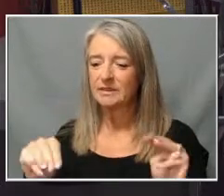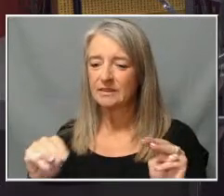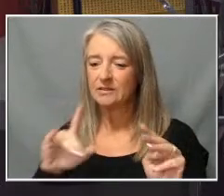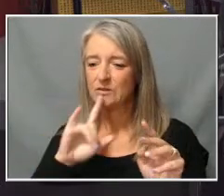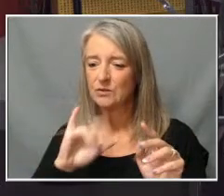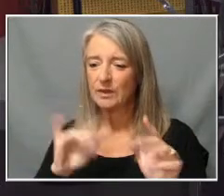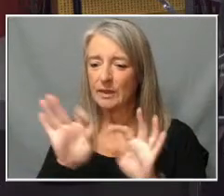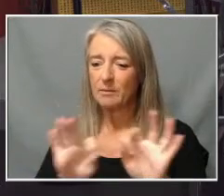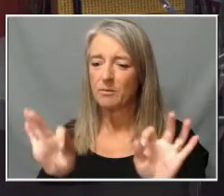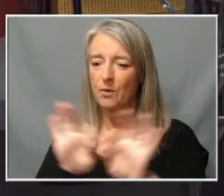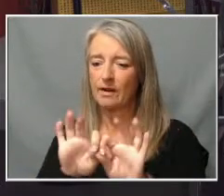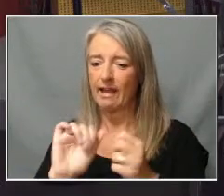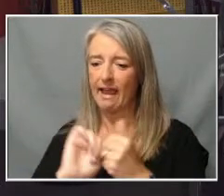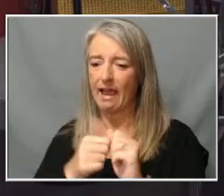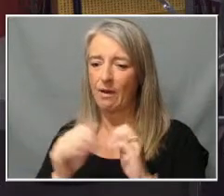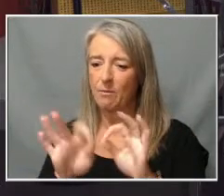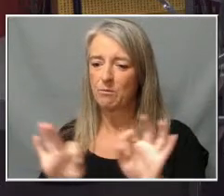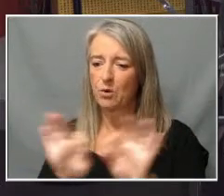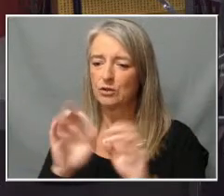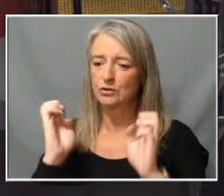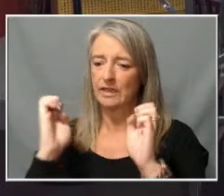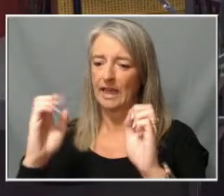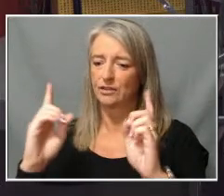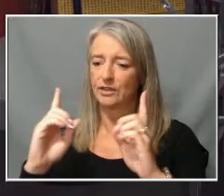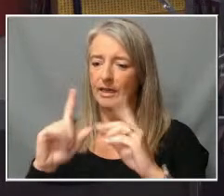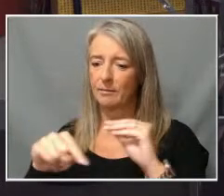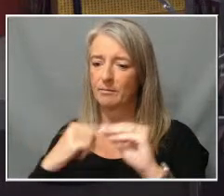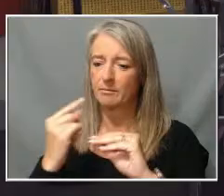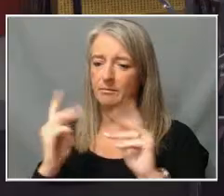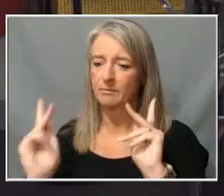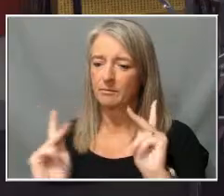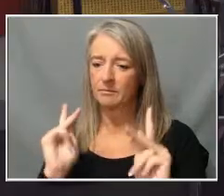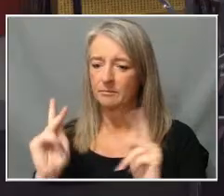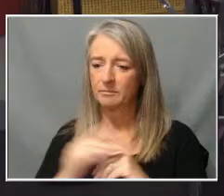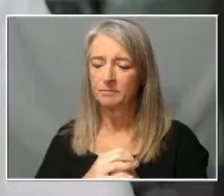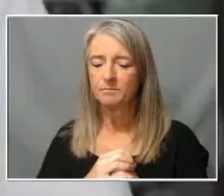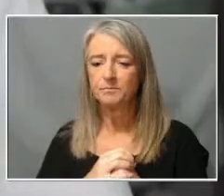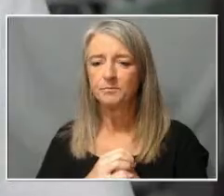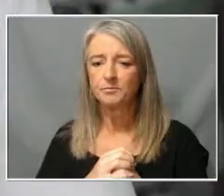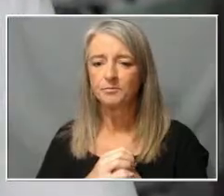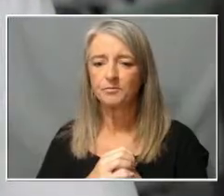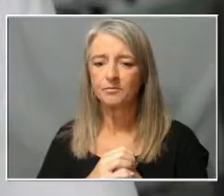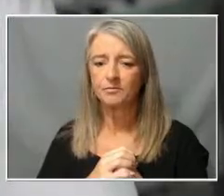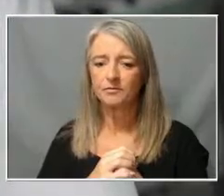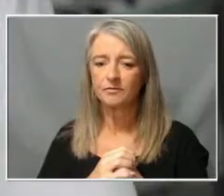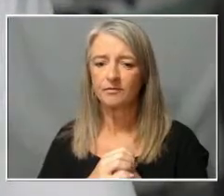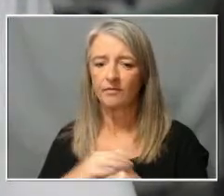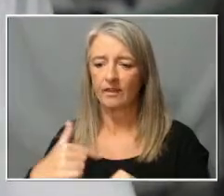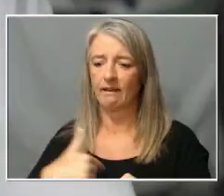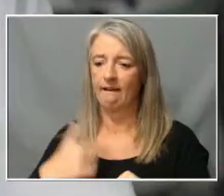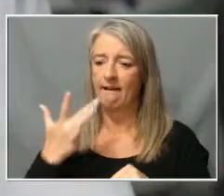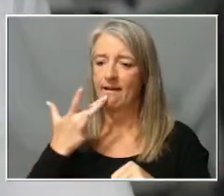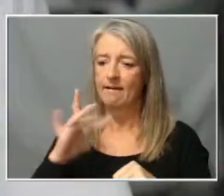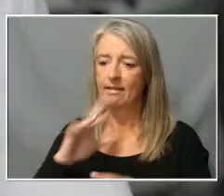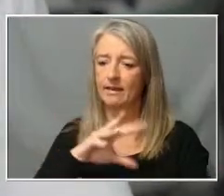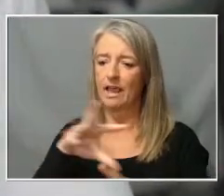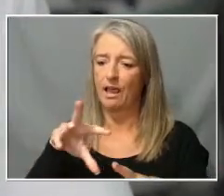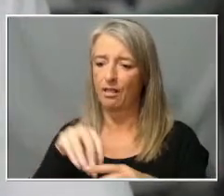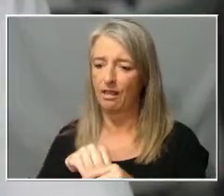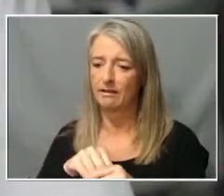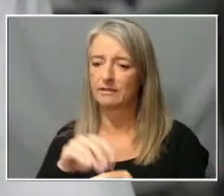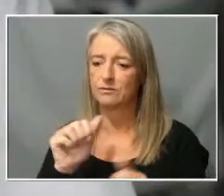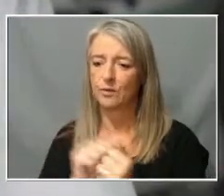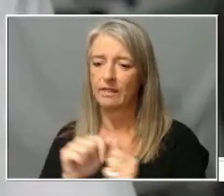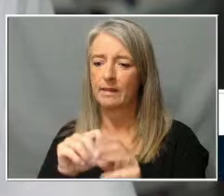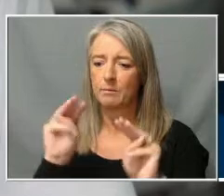importantly, how important is it to educate people on this topic? Yeah, I'm lucky to be involved with this exhibition as